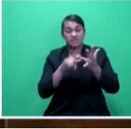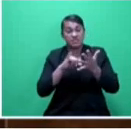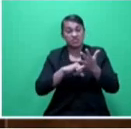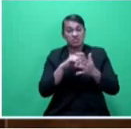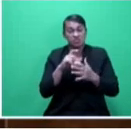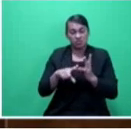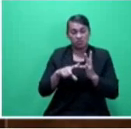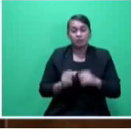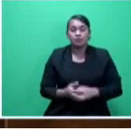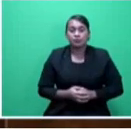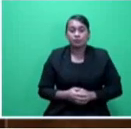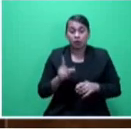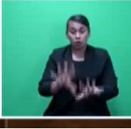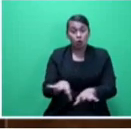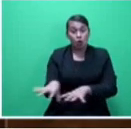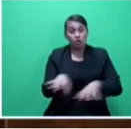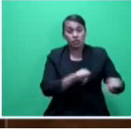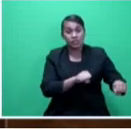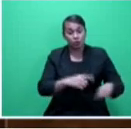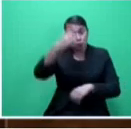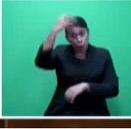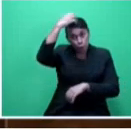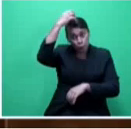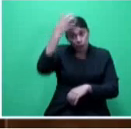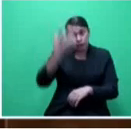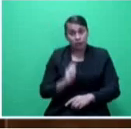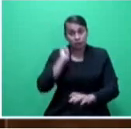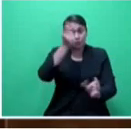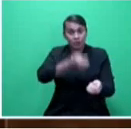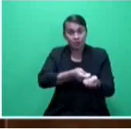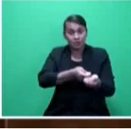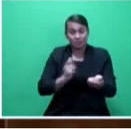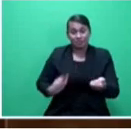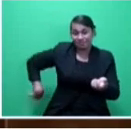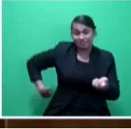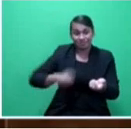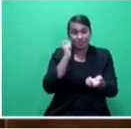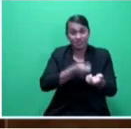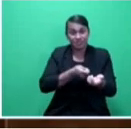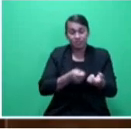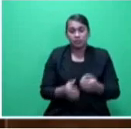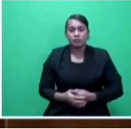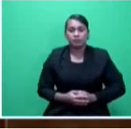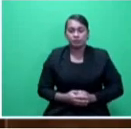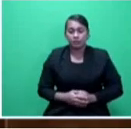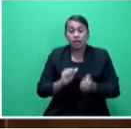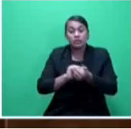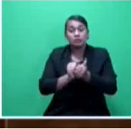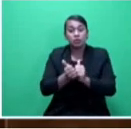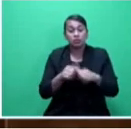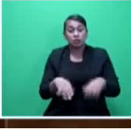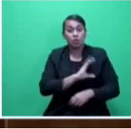on November 2017. FASNOC worked in collaboration with Fiji National Sports Commission and Fiji